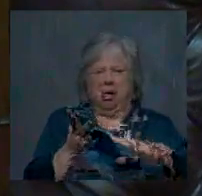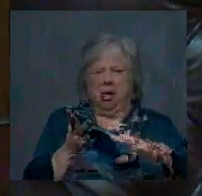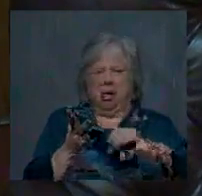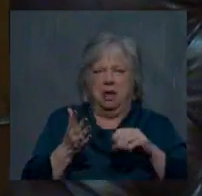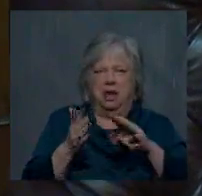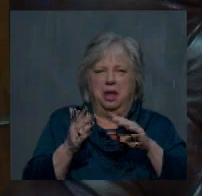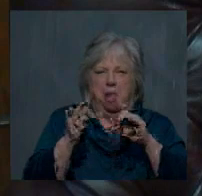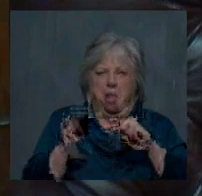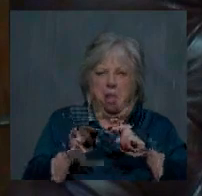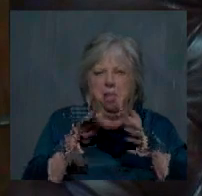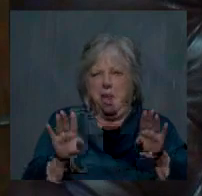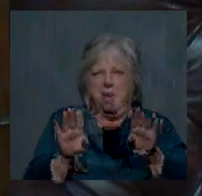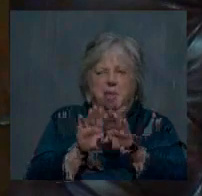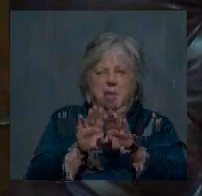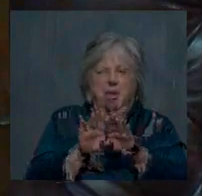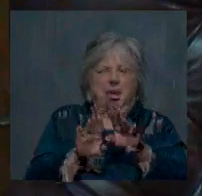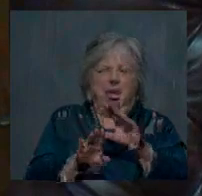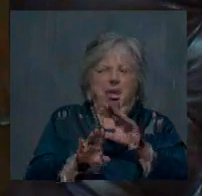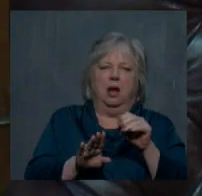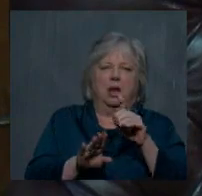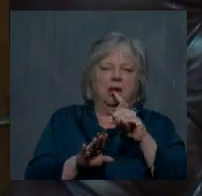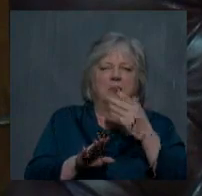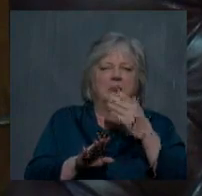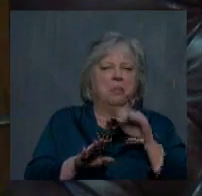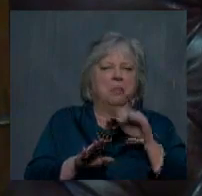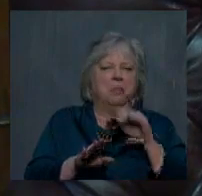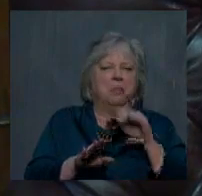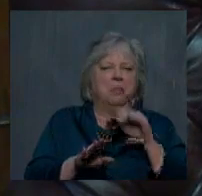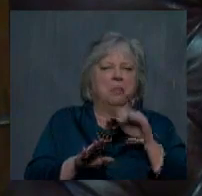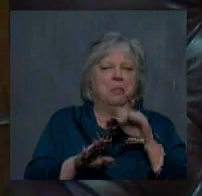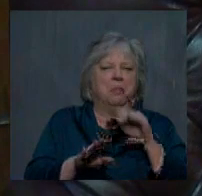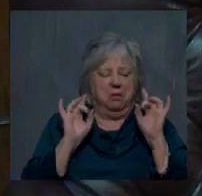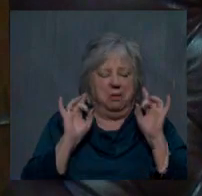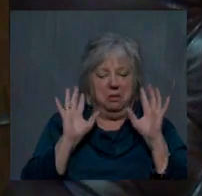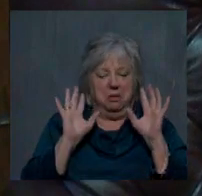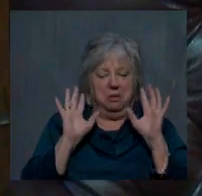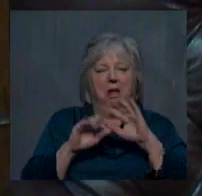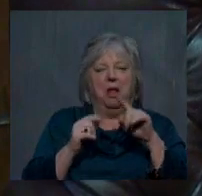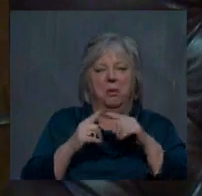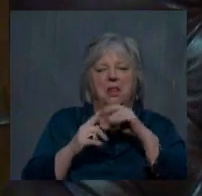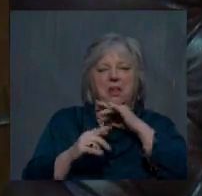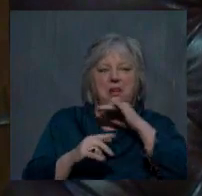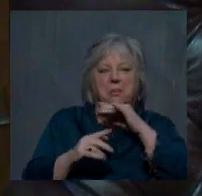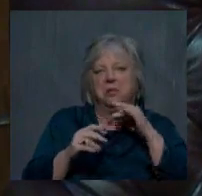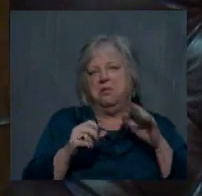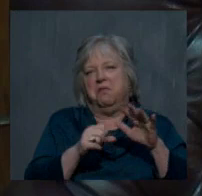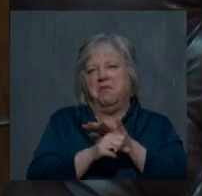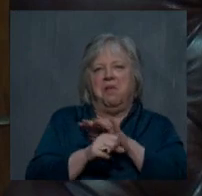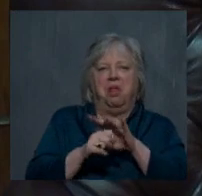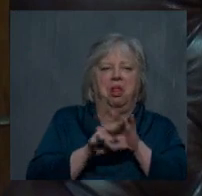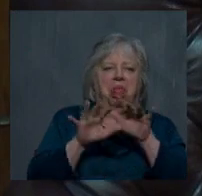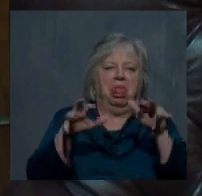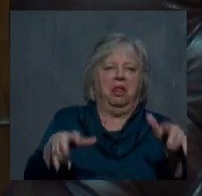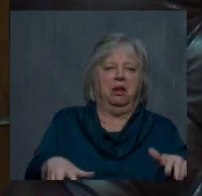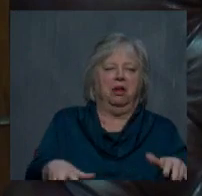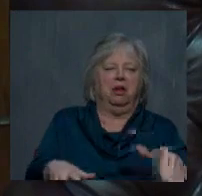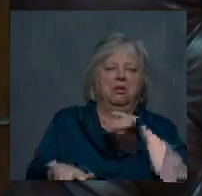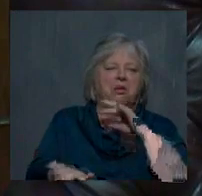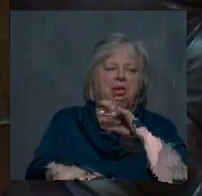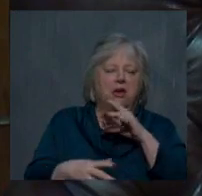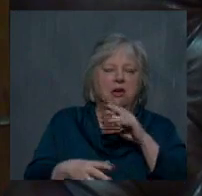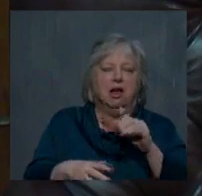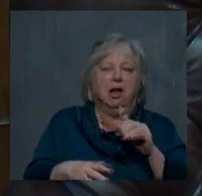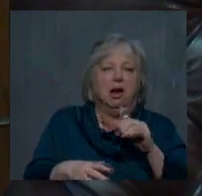enough with repairs. The dumps are always full, and